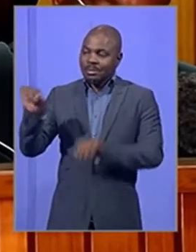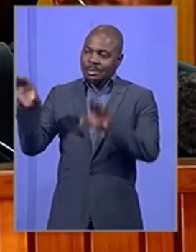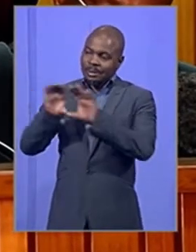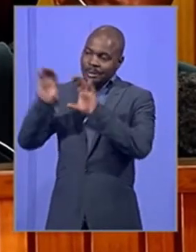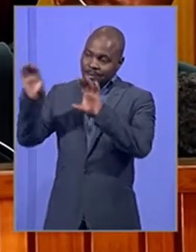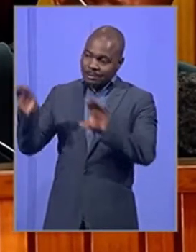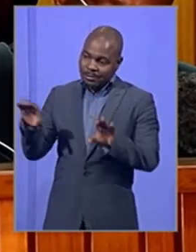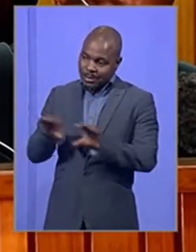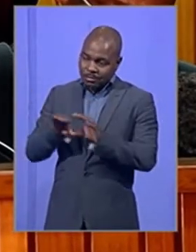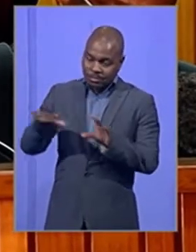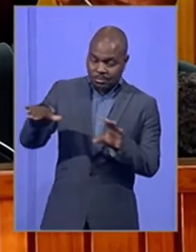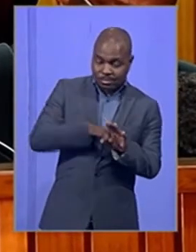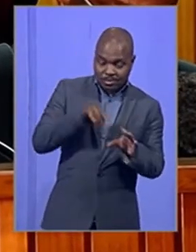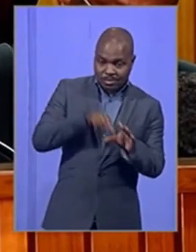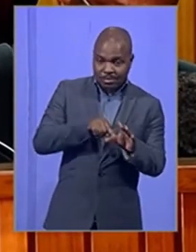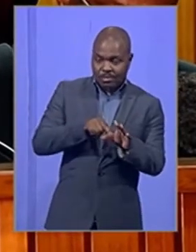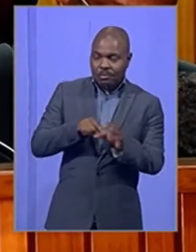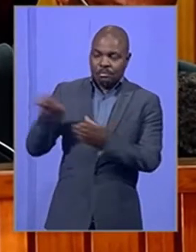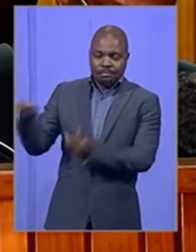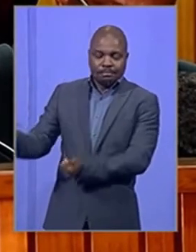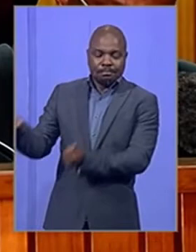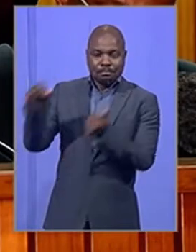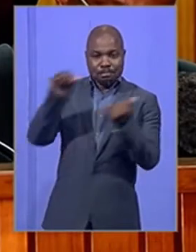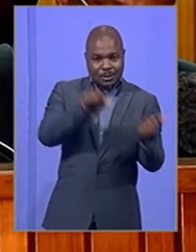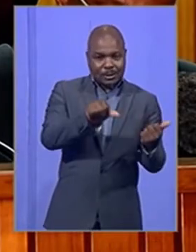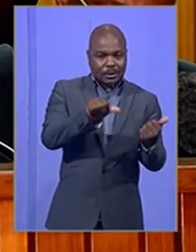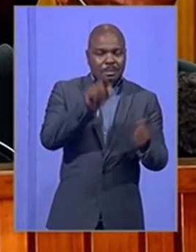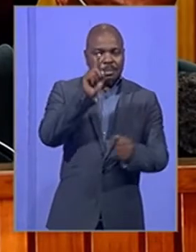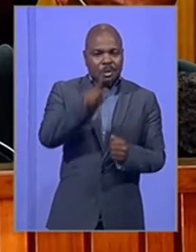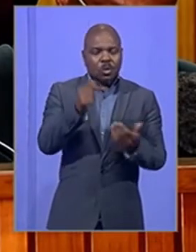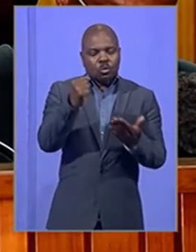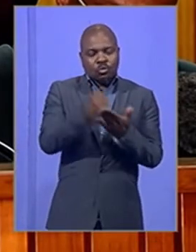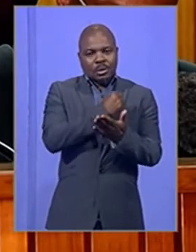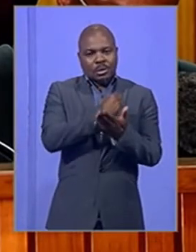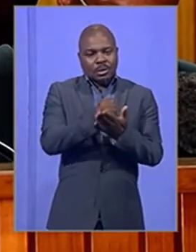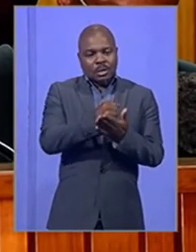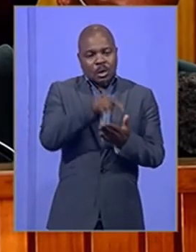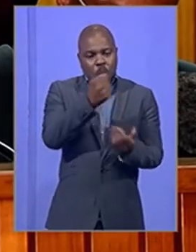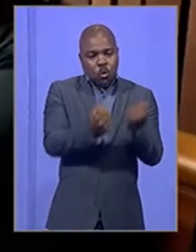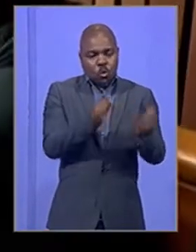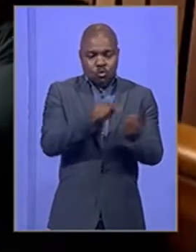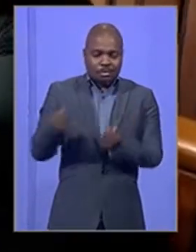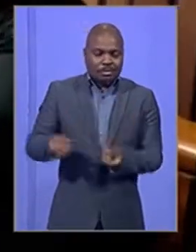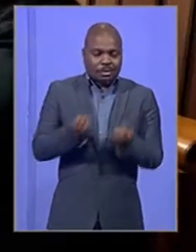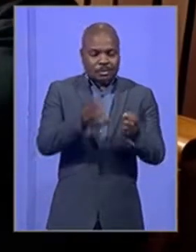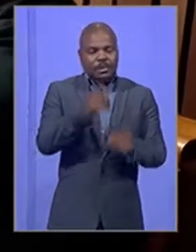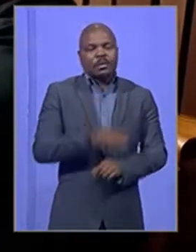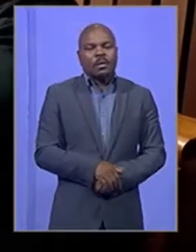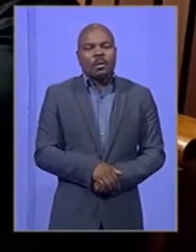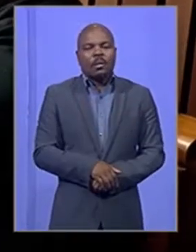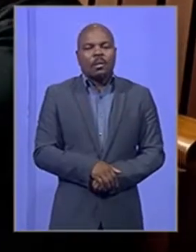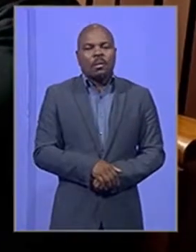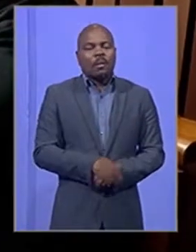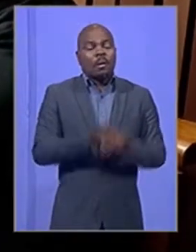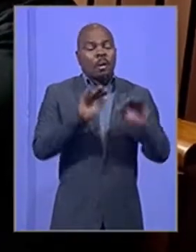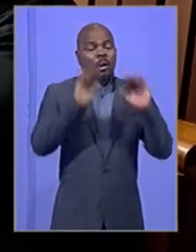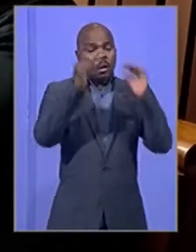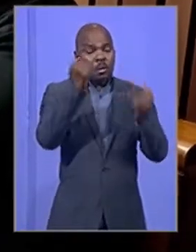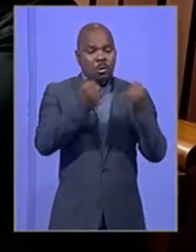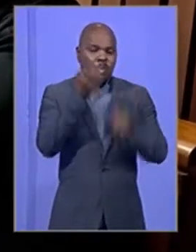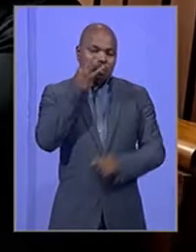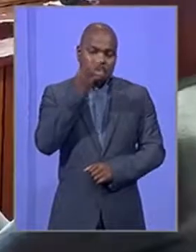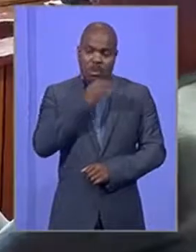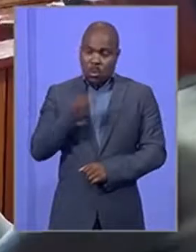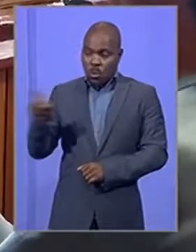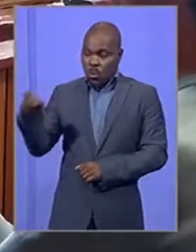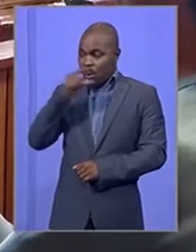of enrollment as a legal practitioner to the registrar of this honorable court. Lekgotla le phahameng la dinyewe le re ho hlakolwa